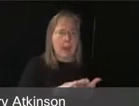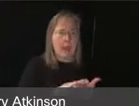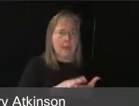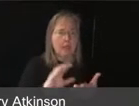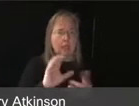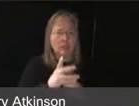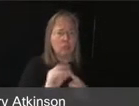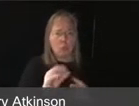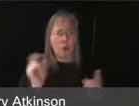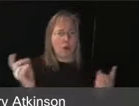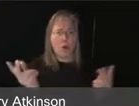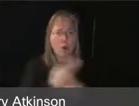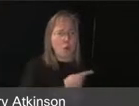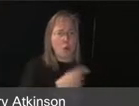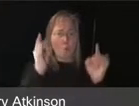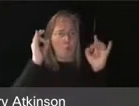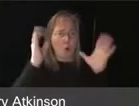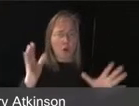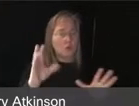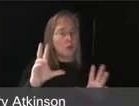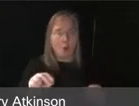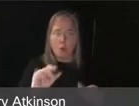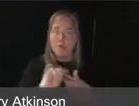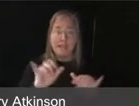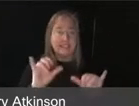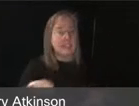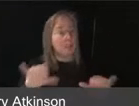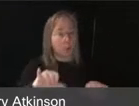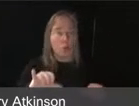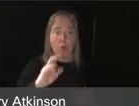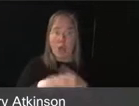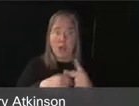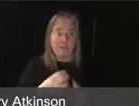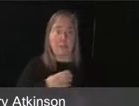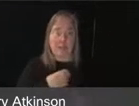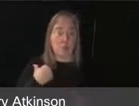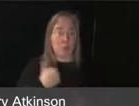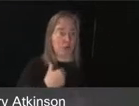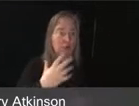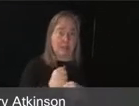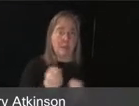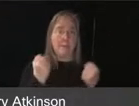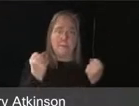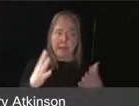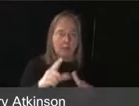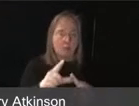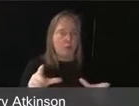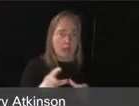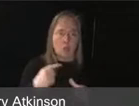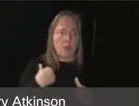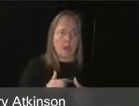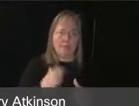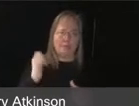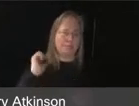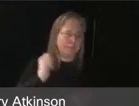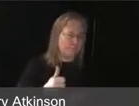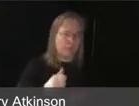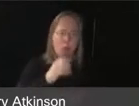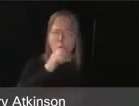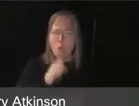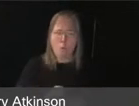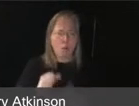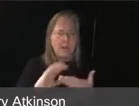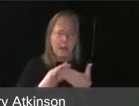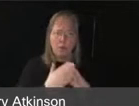in the complaints that we normally receive. A lot of these locations where we have established neighborhoods with large trees,